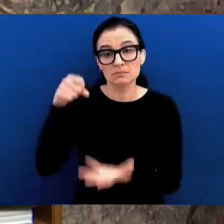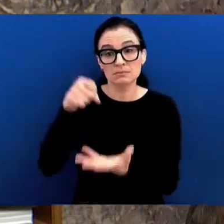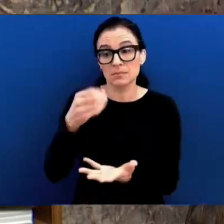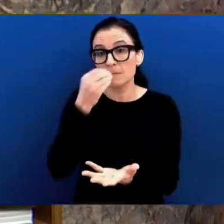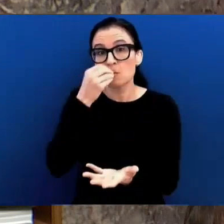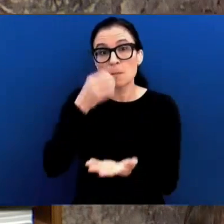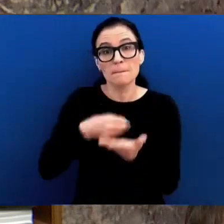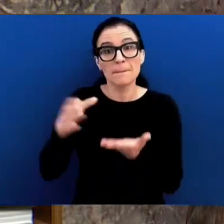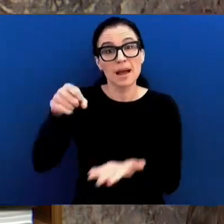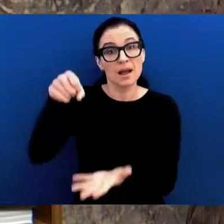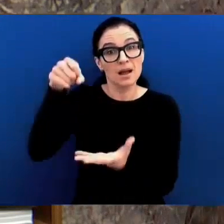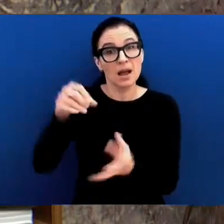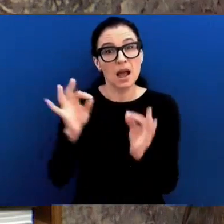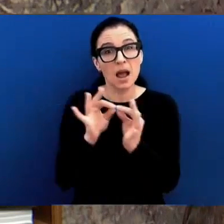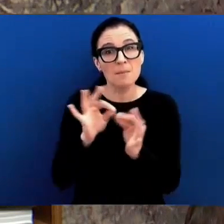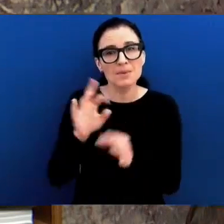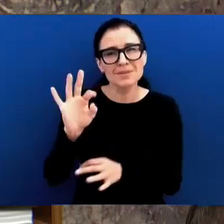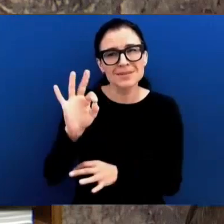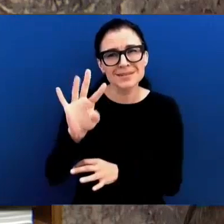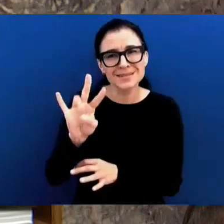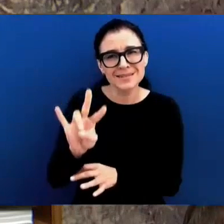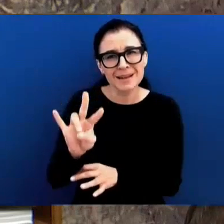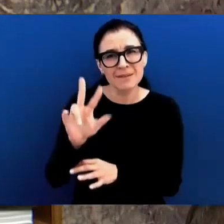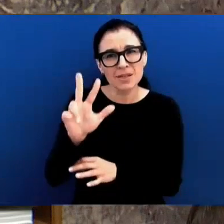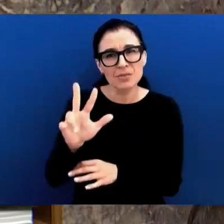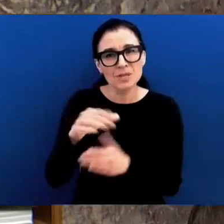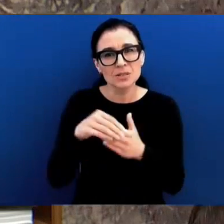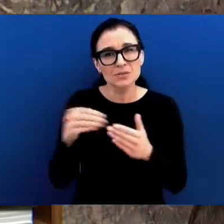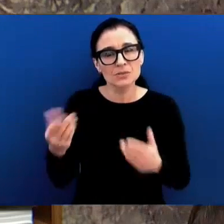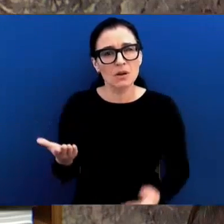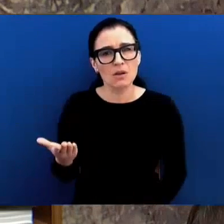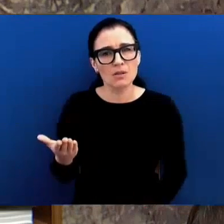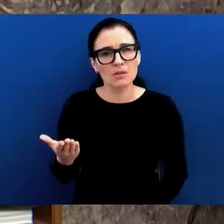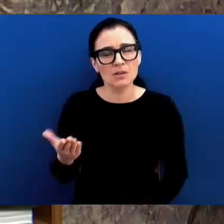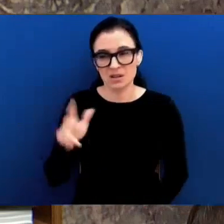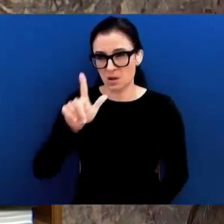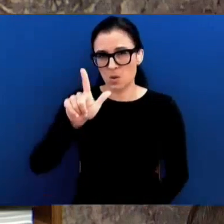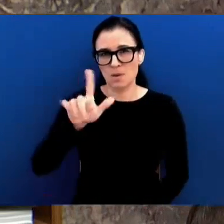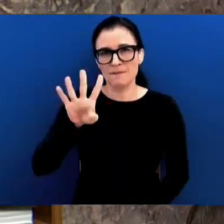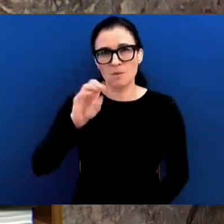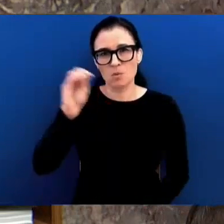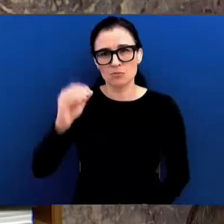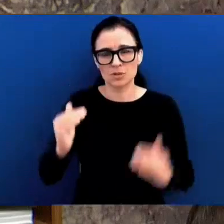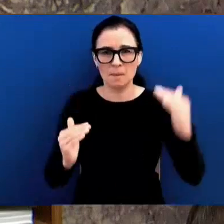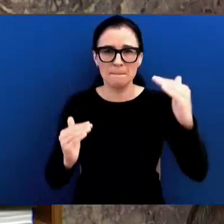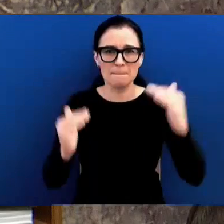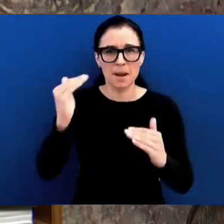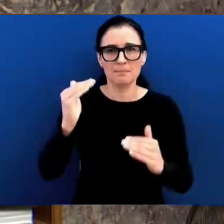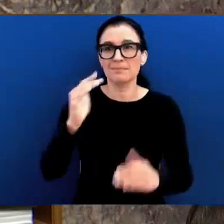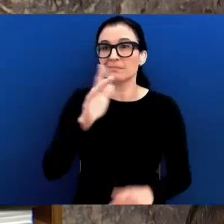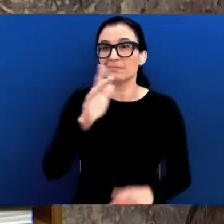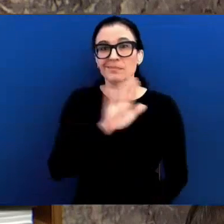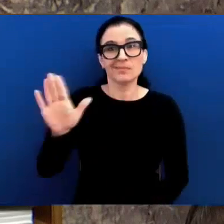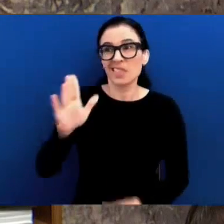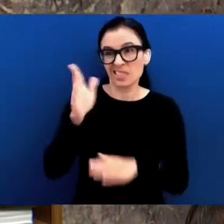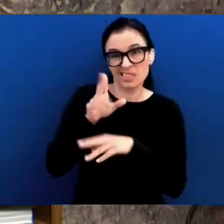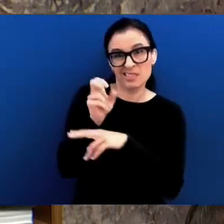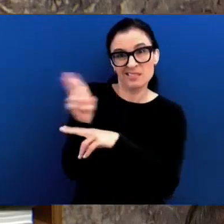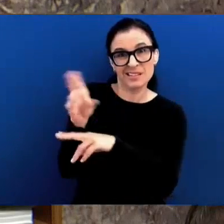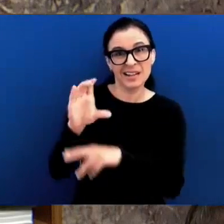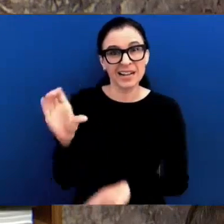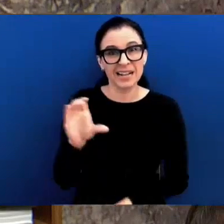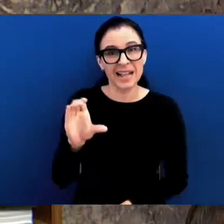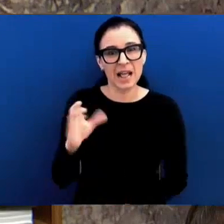is 24% more expensive than the very same groceries in Calgary. Chicken breasts for the upcoming